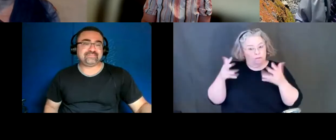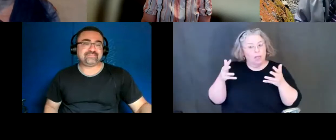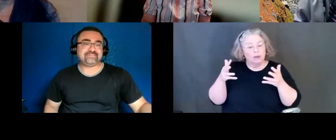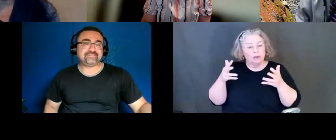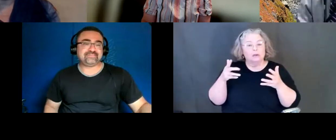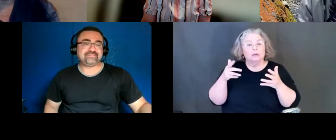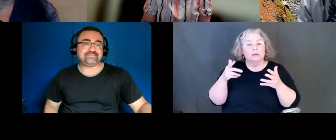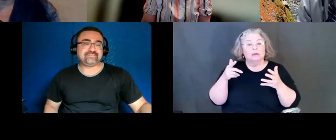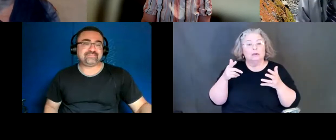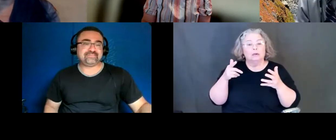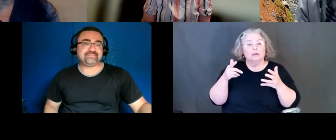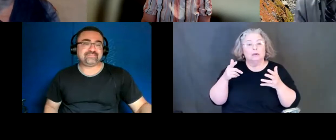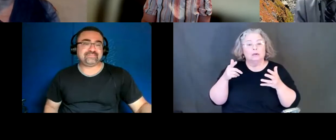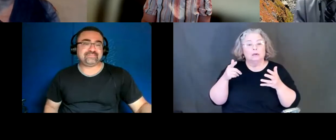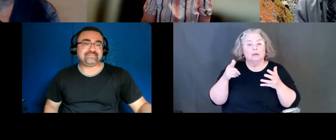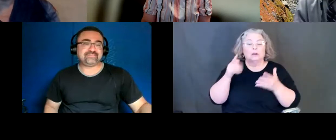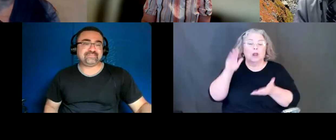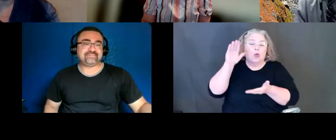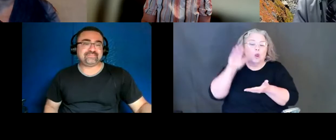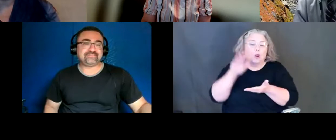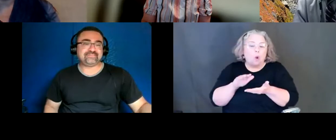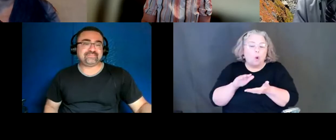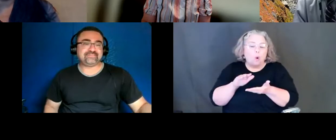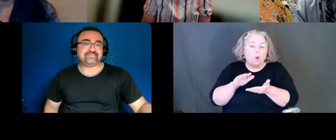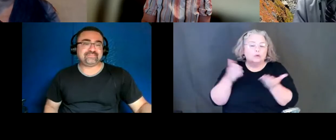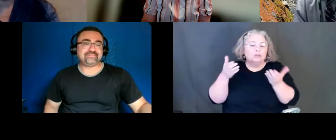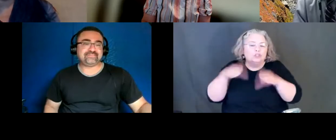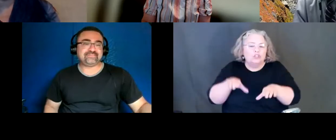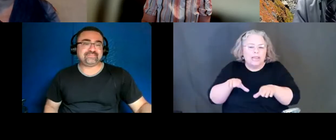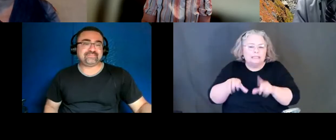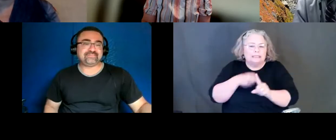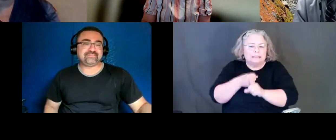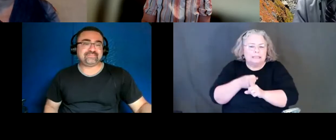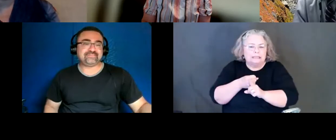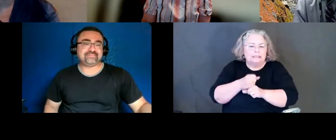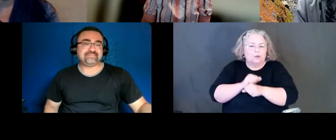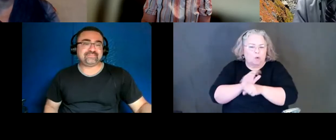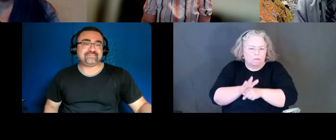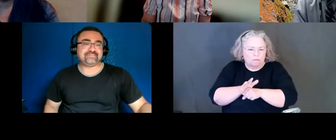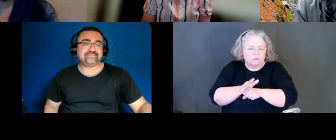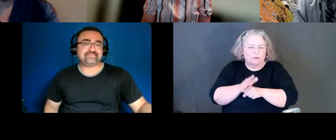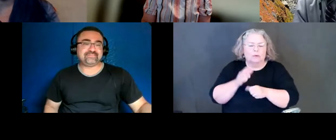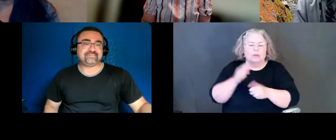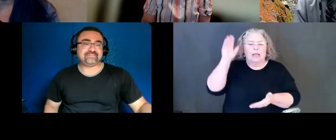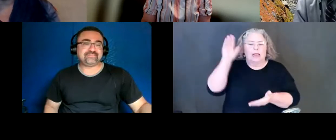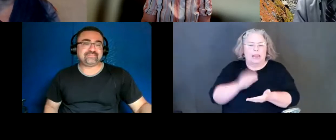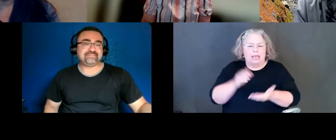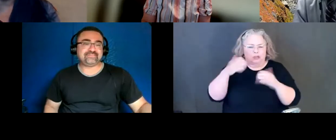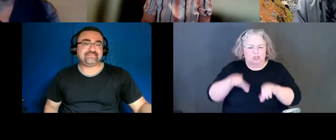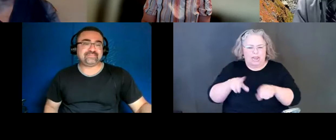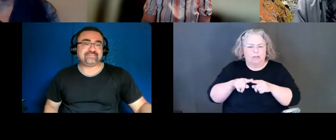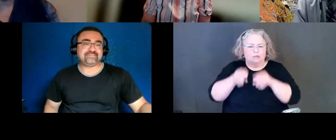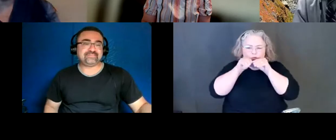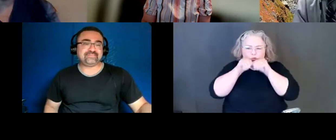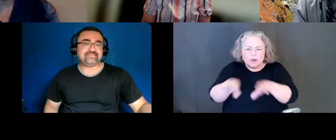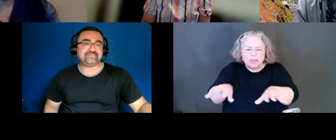a much lower chance of getting infected, a much lower chance of transmitting, but